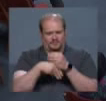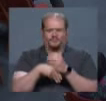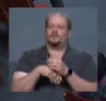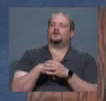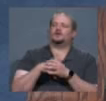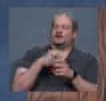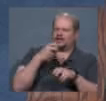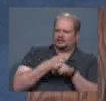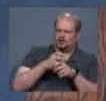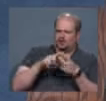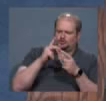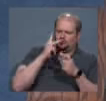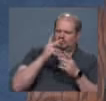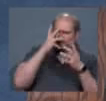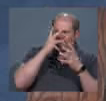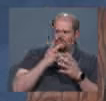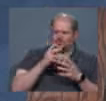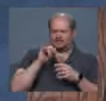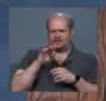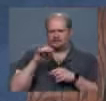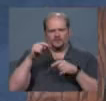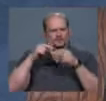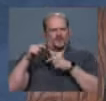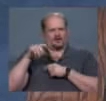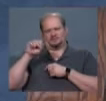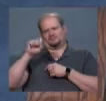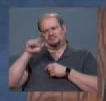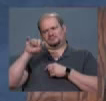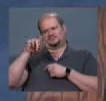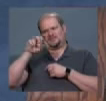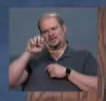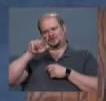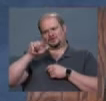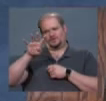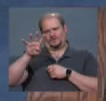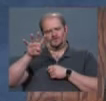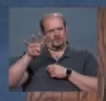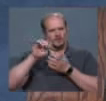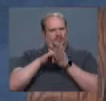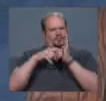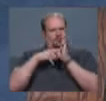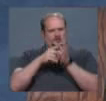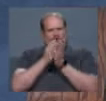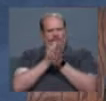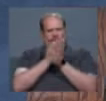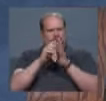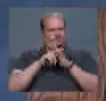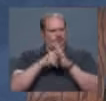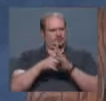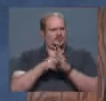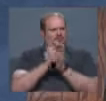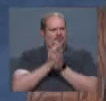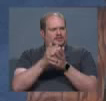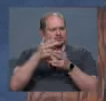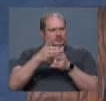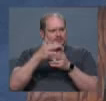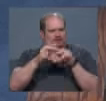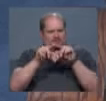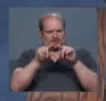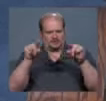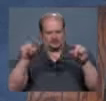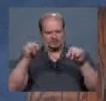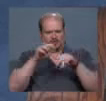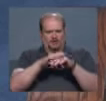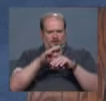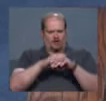is. It's hard to see. Unfortunately, if you can go back to slide 24, where it shows the ship underway, the ship's name is only displayed